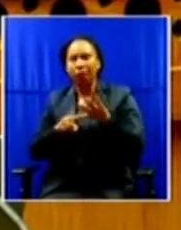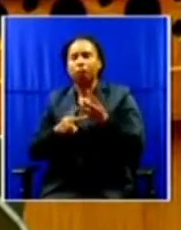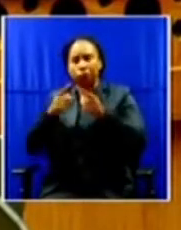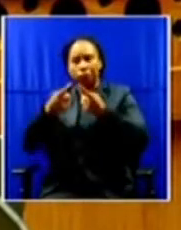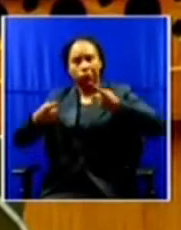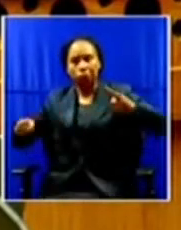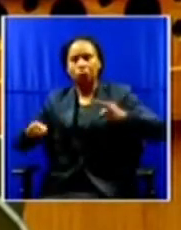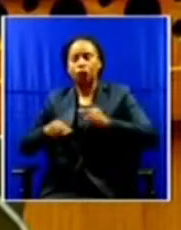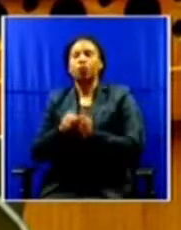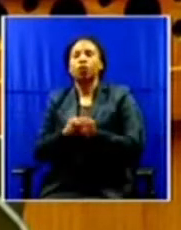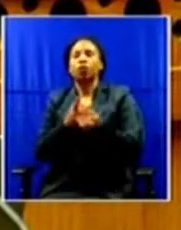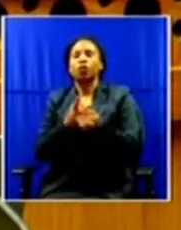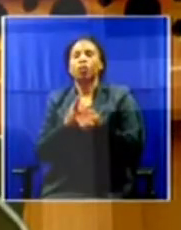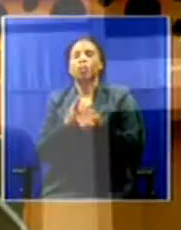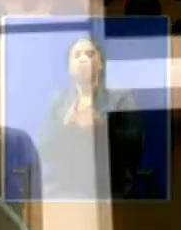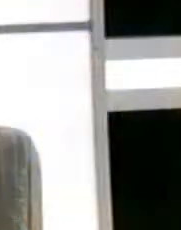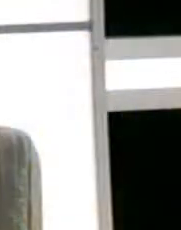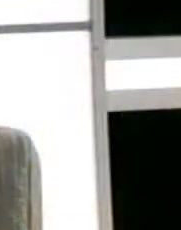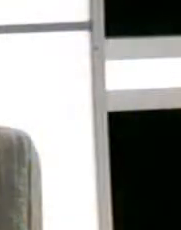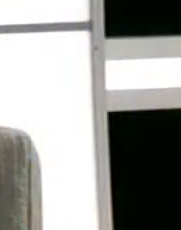of